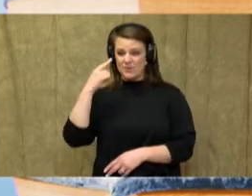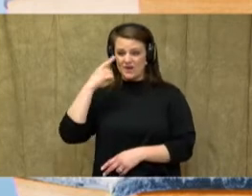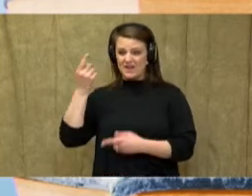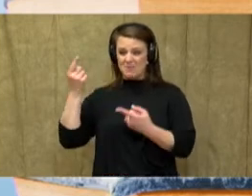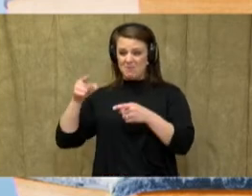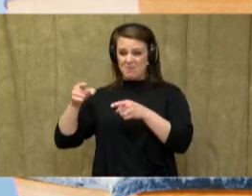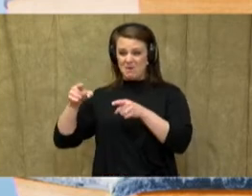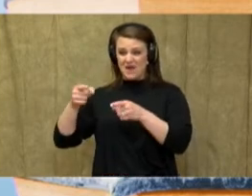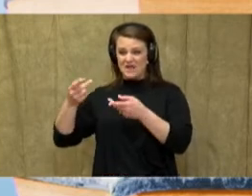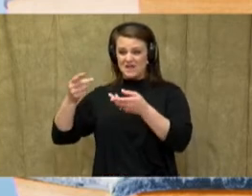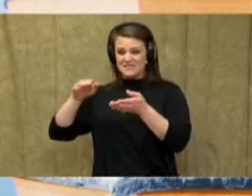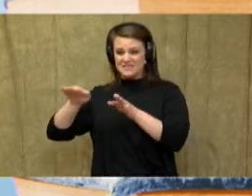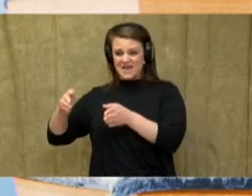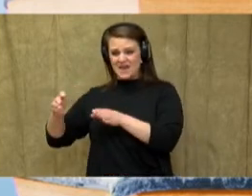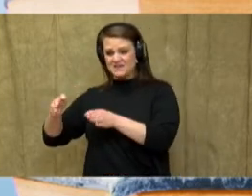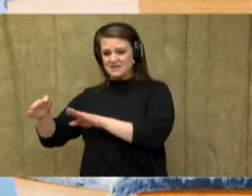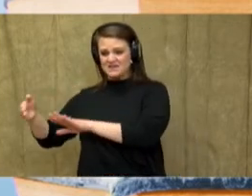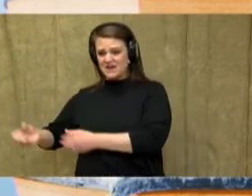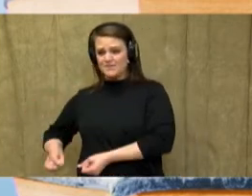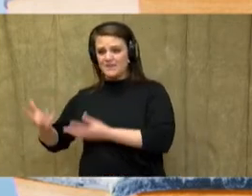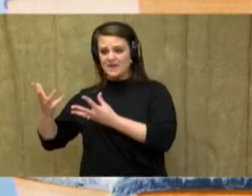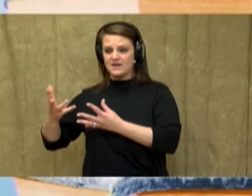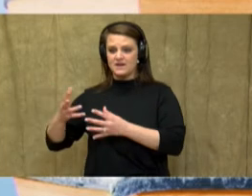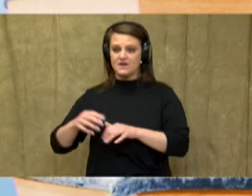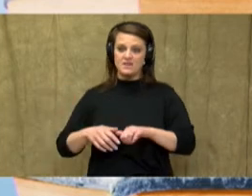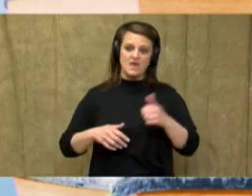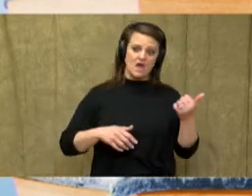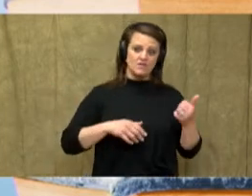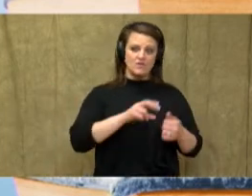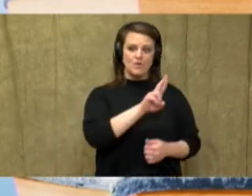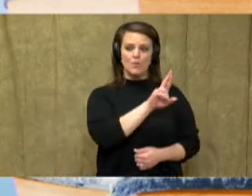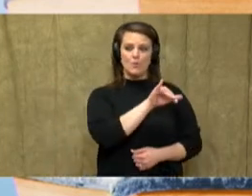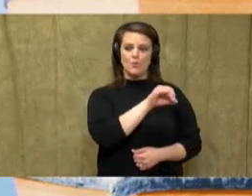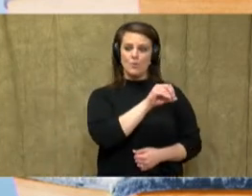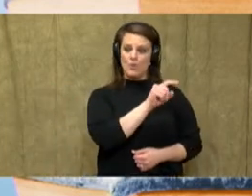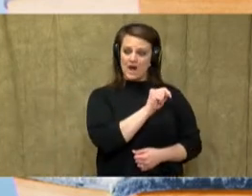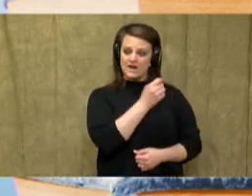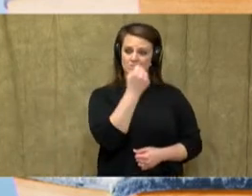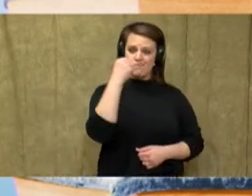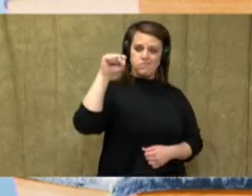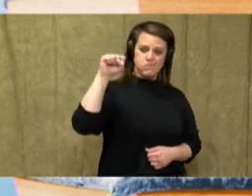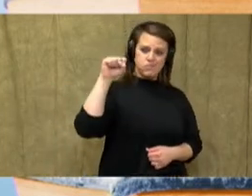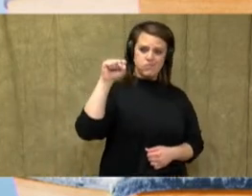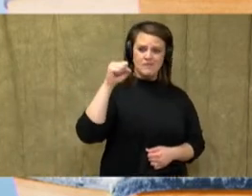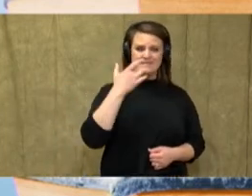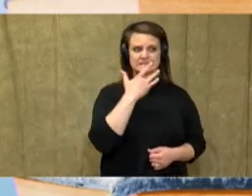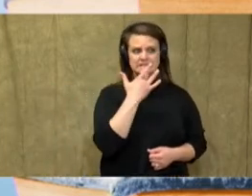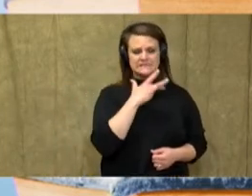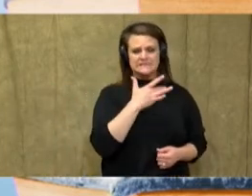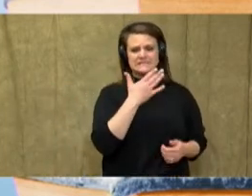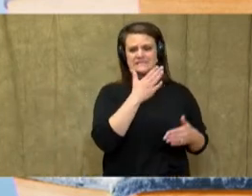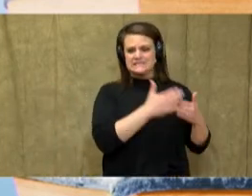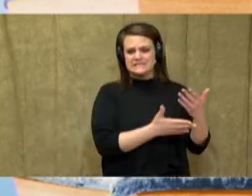people dying, a horrible thing. The other one, it's a riot, and it had an unfortunate ending. So one's a little